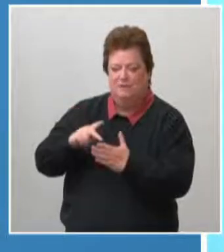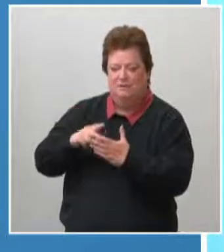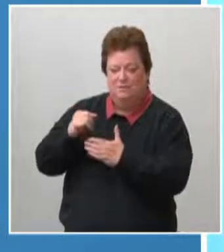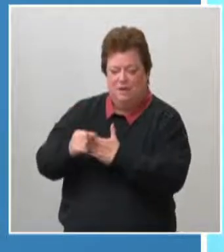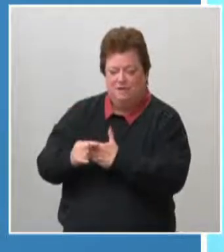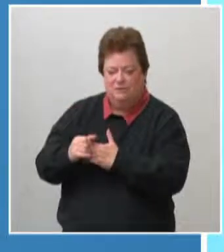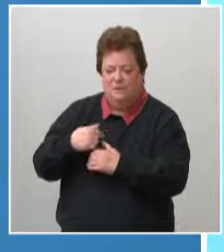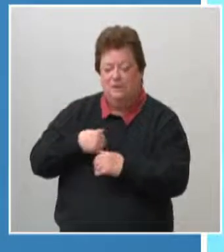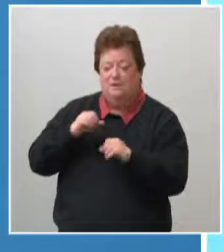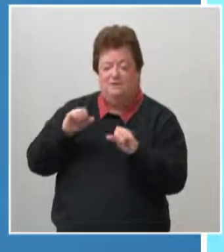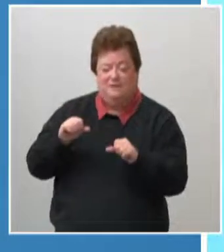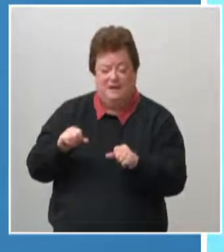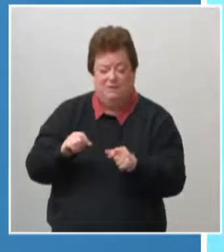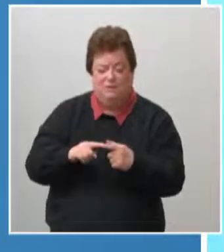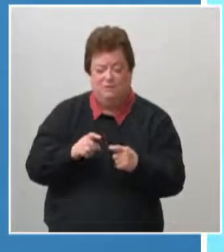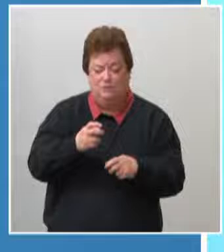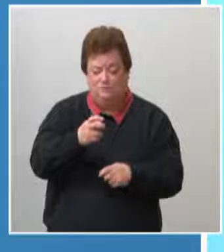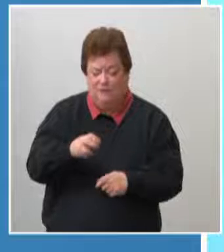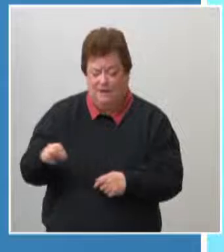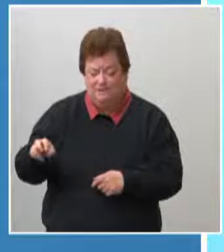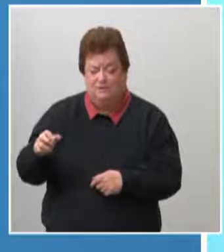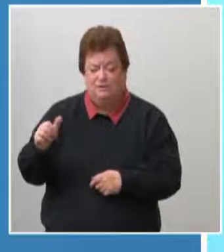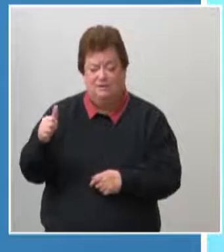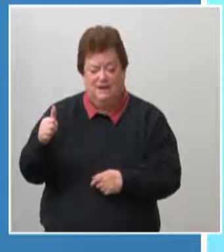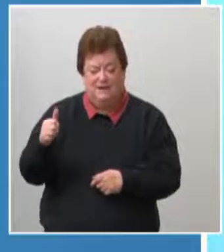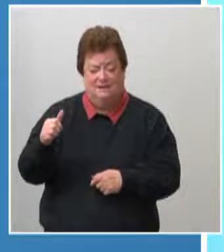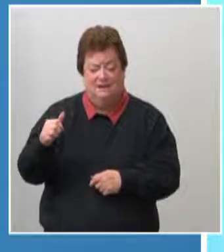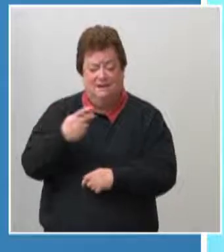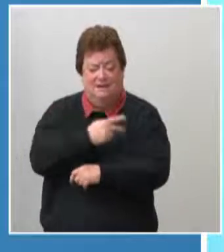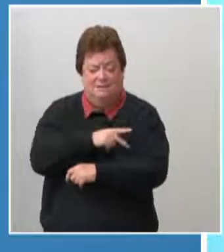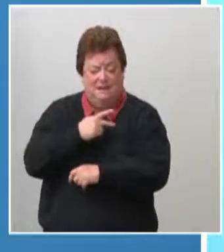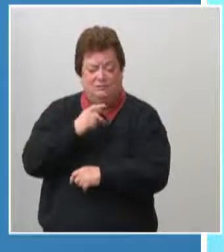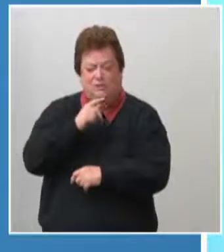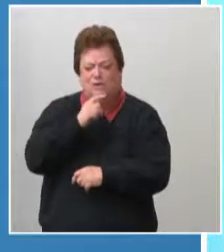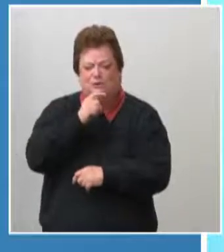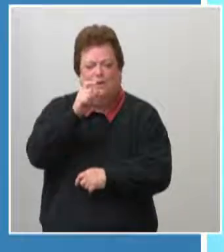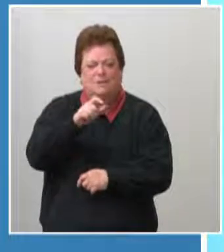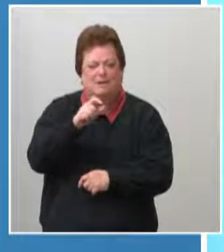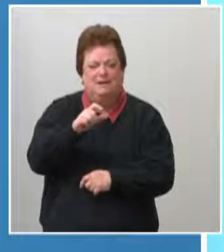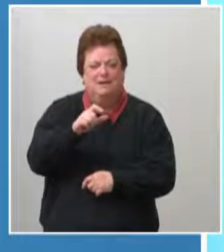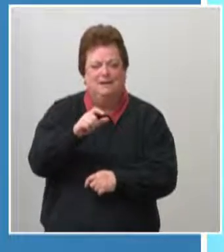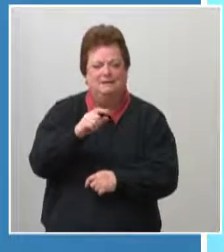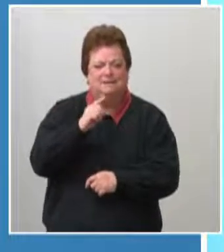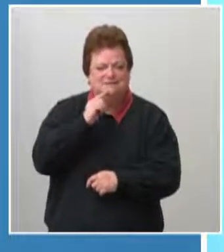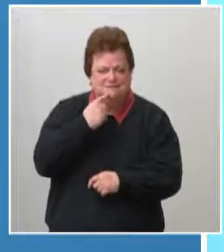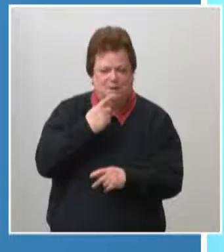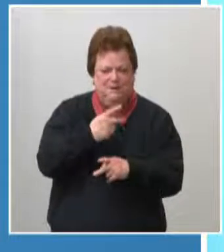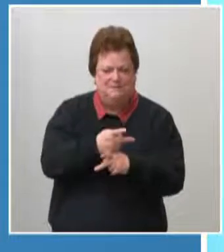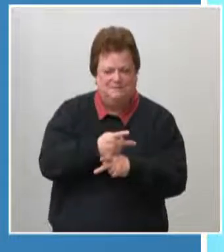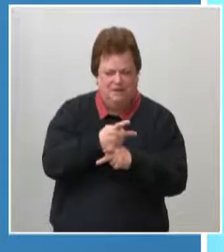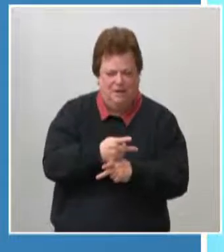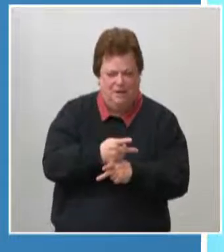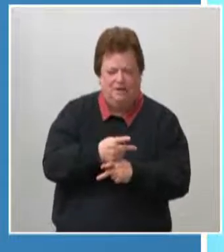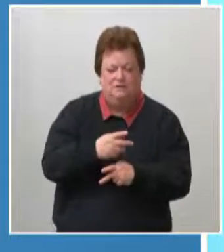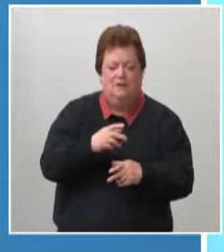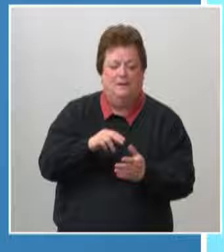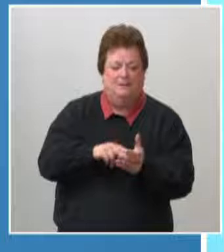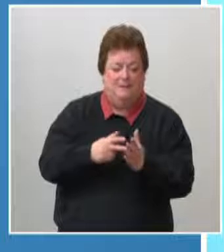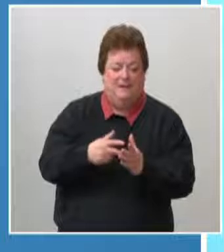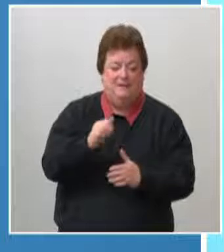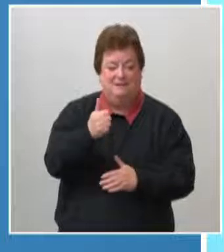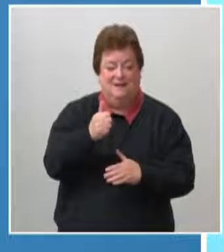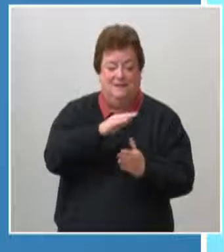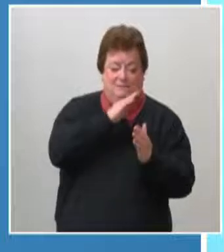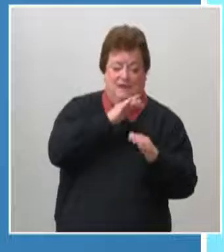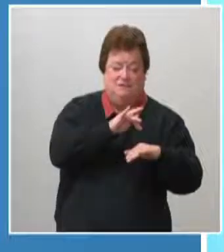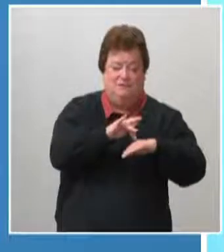to transfer 10 patients that no longer meet acute care requirements, freeing up 10 beds in our facility. So